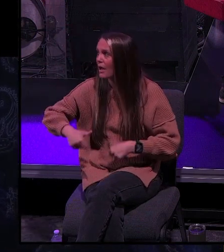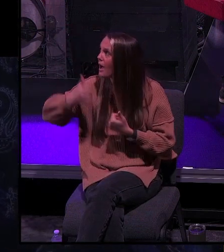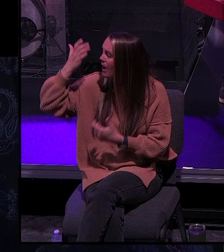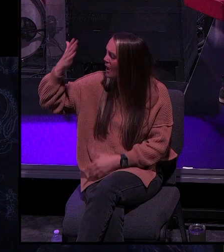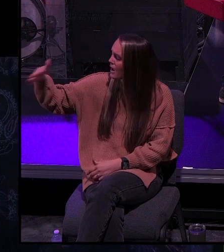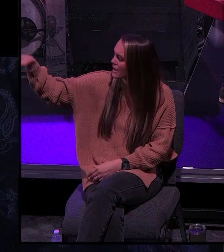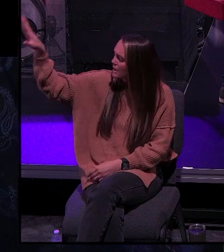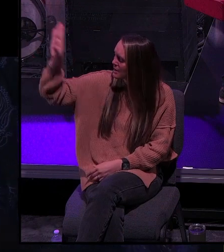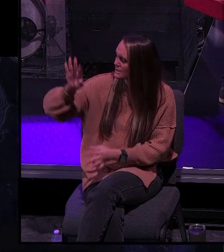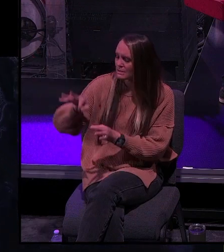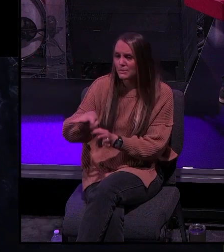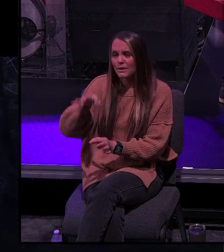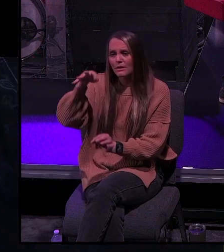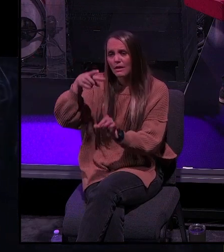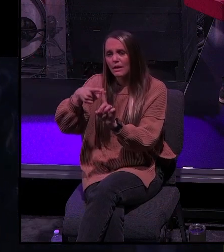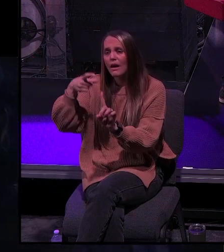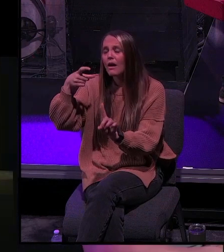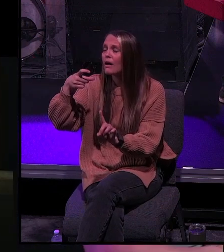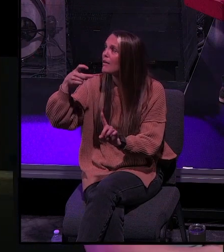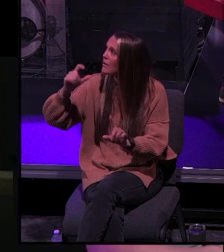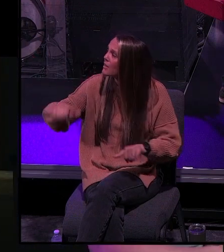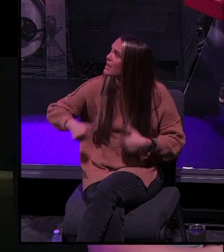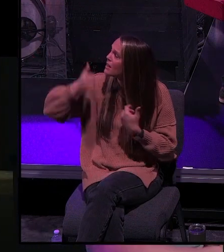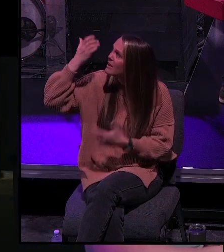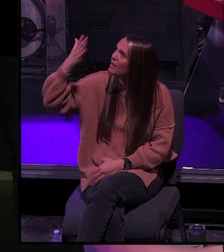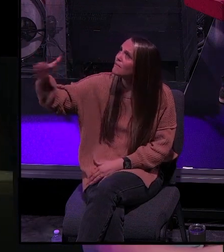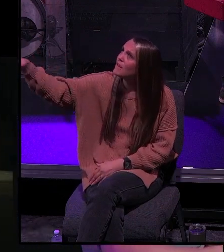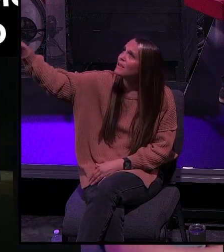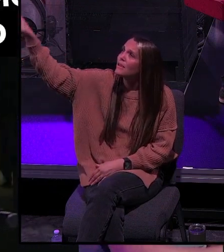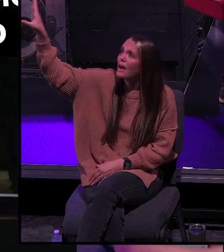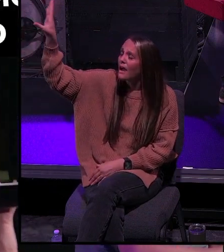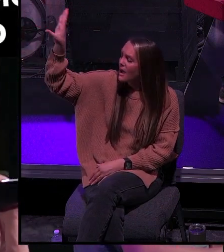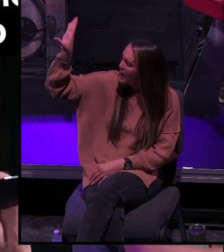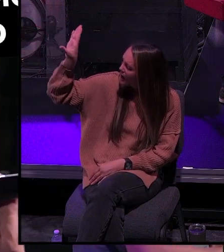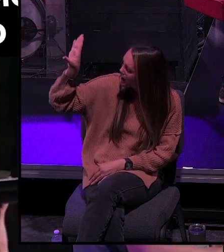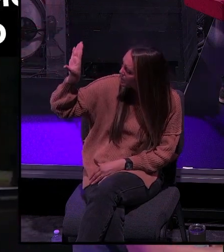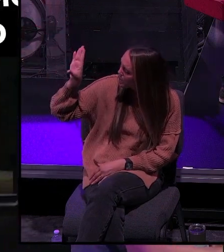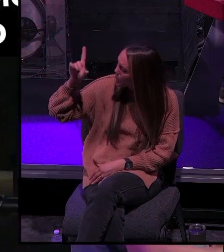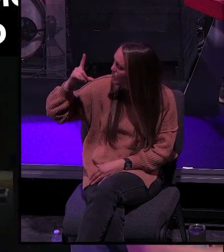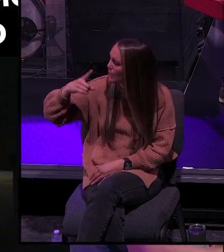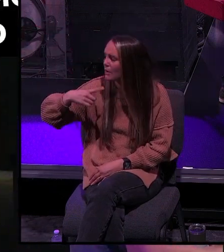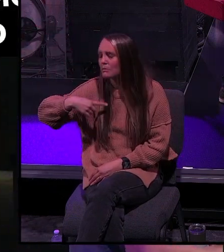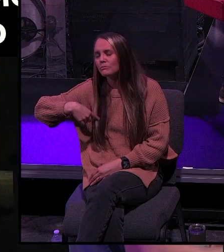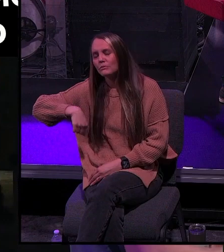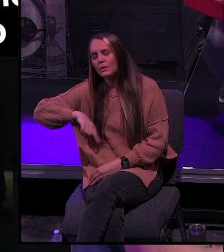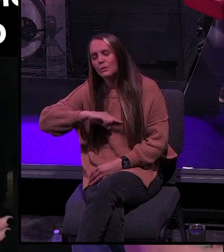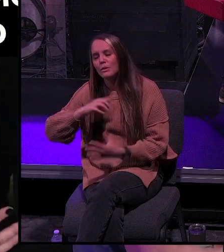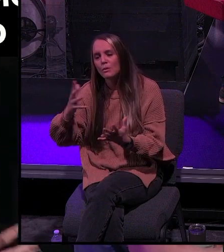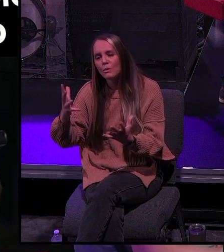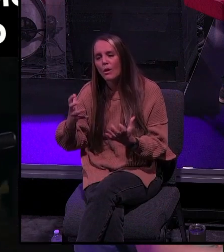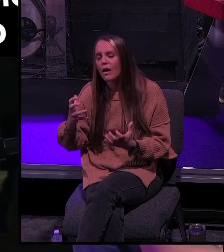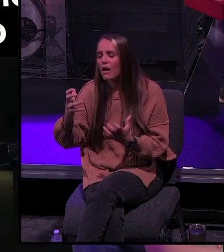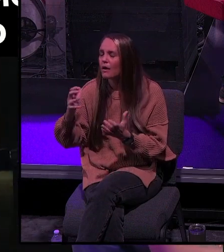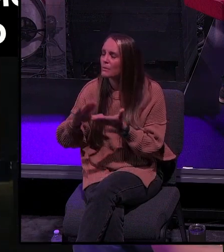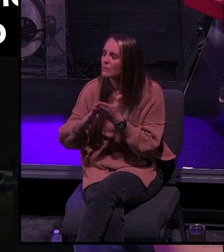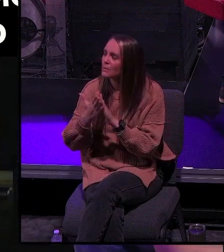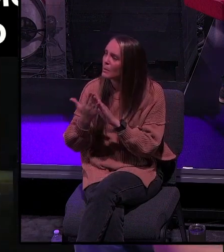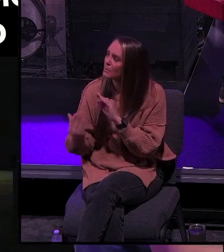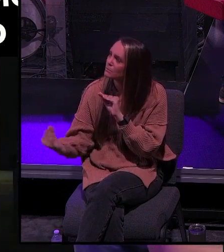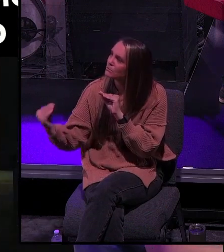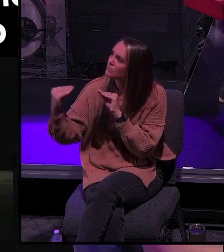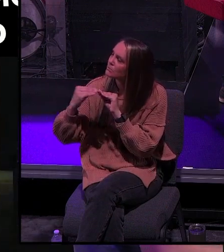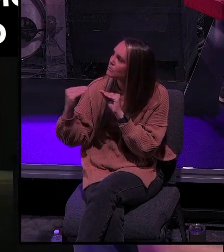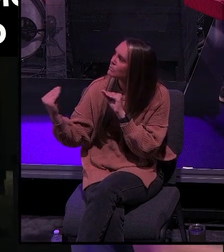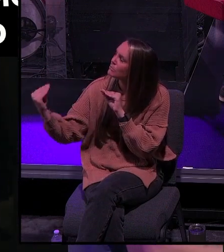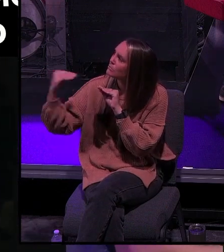Living God, Spirit of the Living God, we want to know you more and